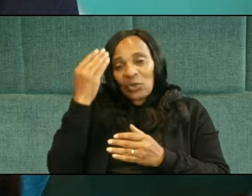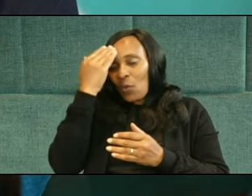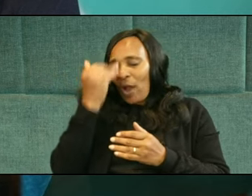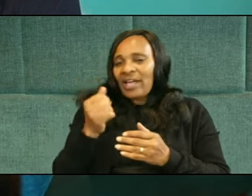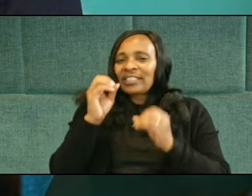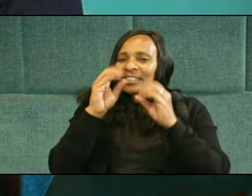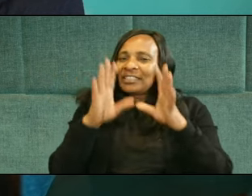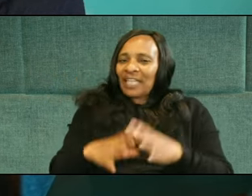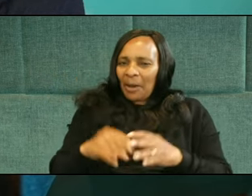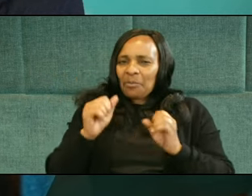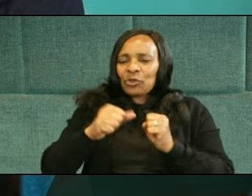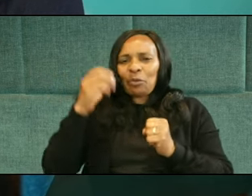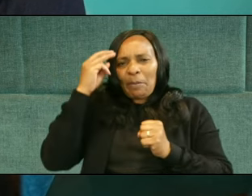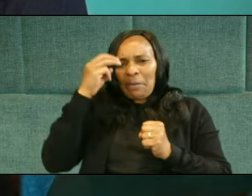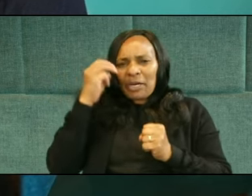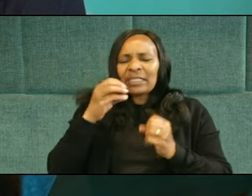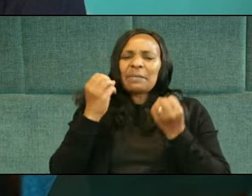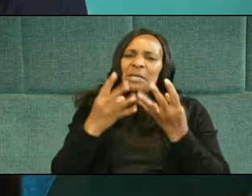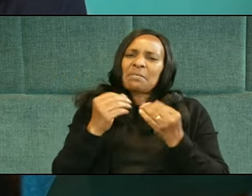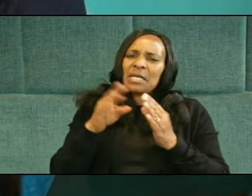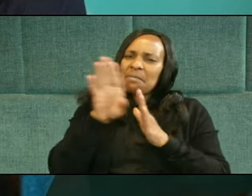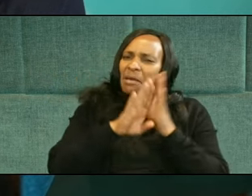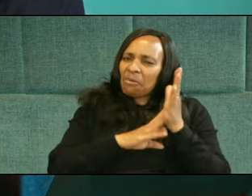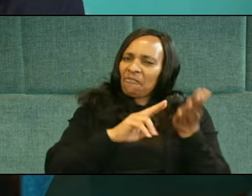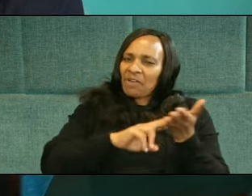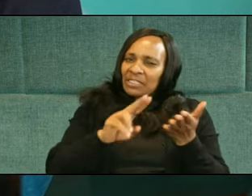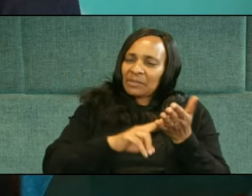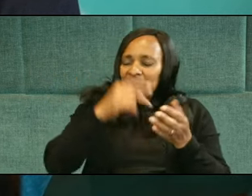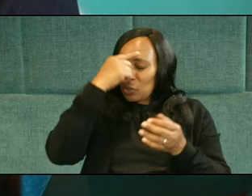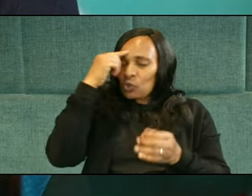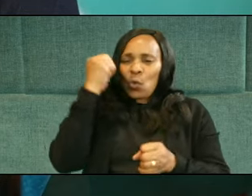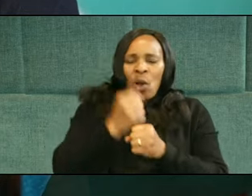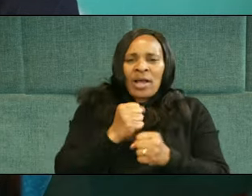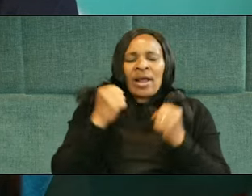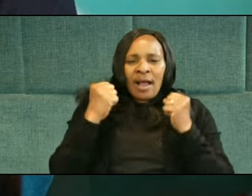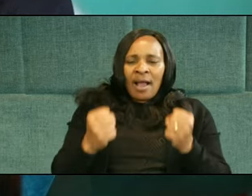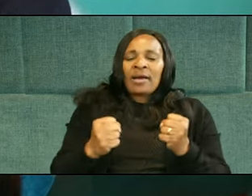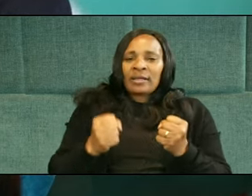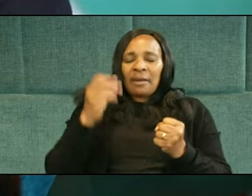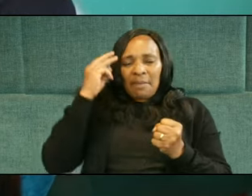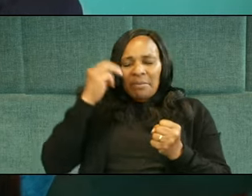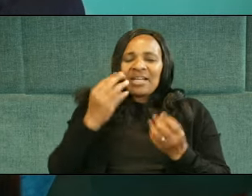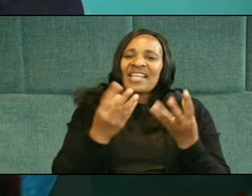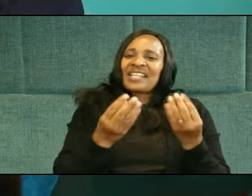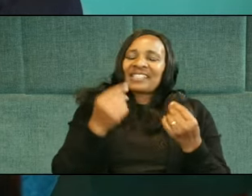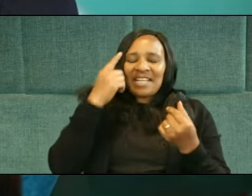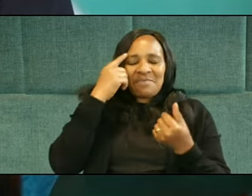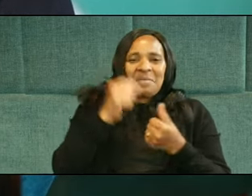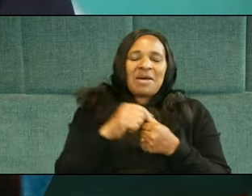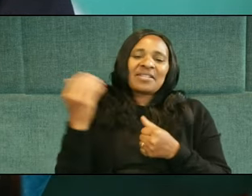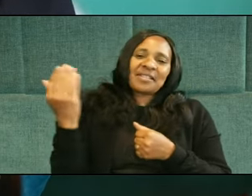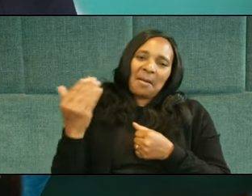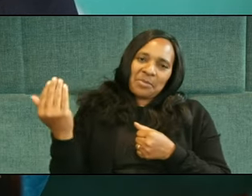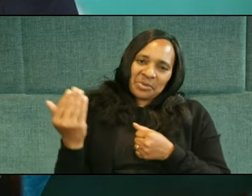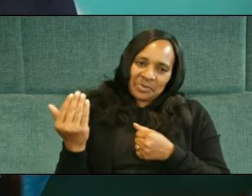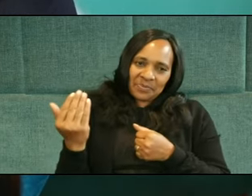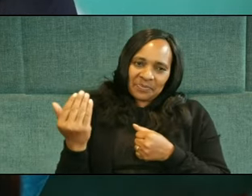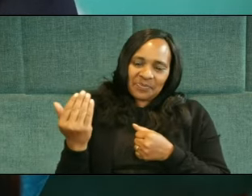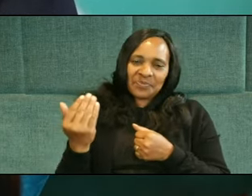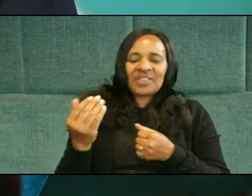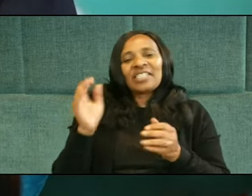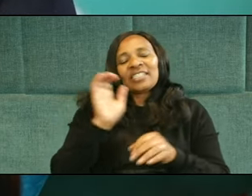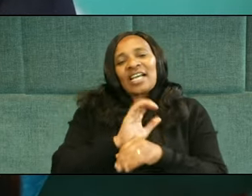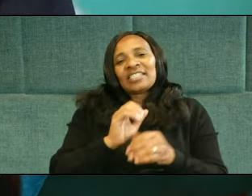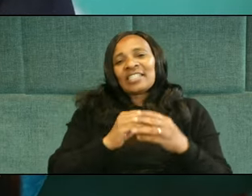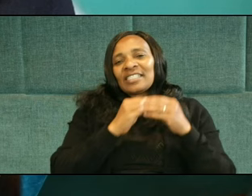him to memorize so many Bible verses. Because he had worked hard to memorize the verses, it was easy to remember the sermon.